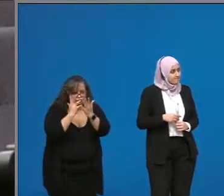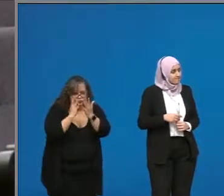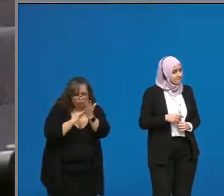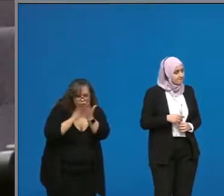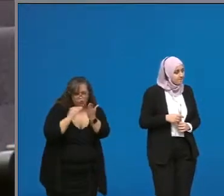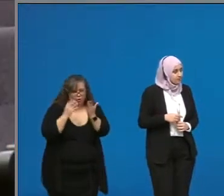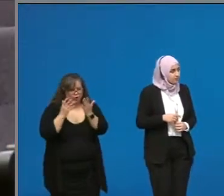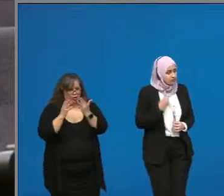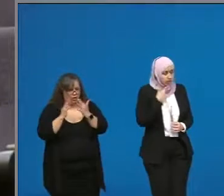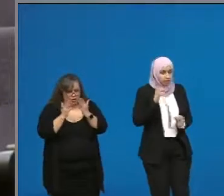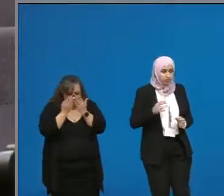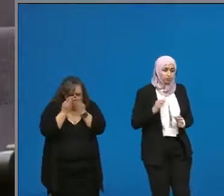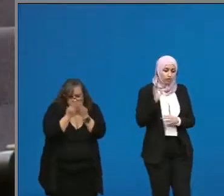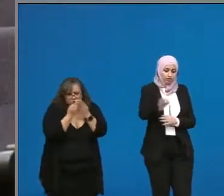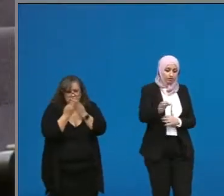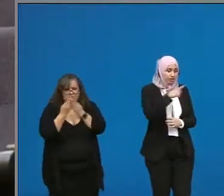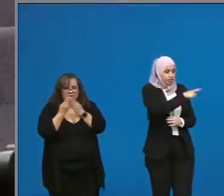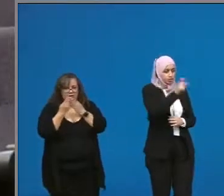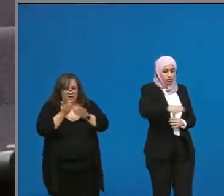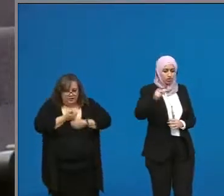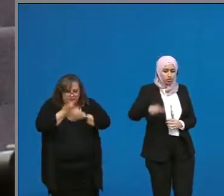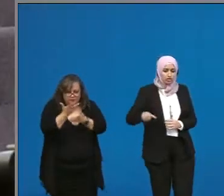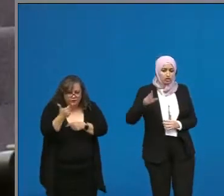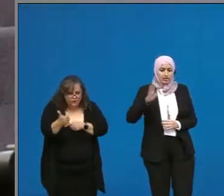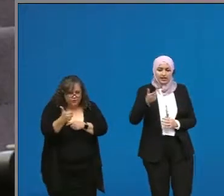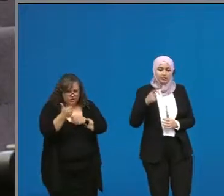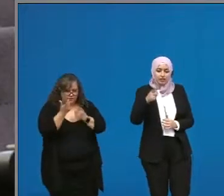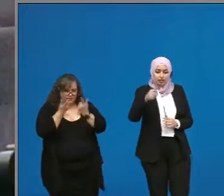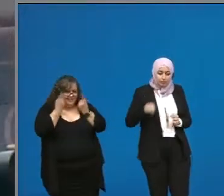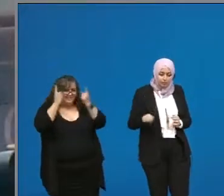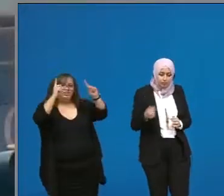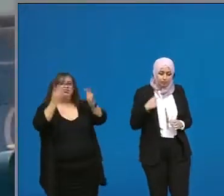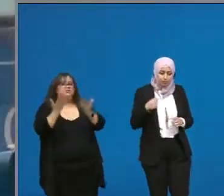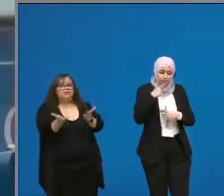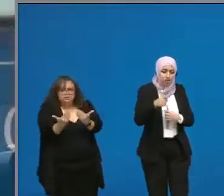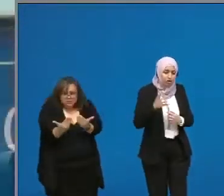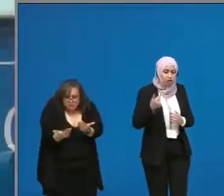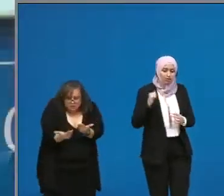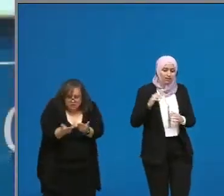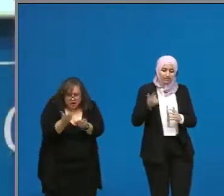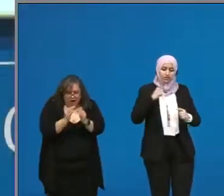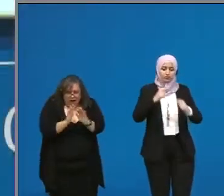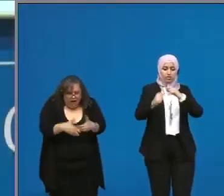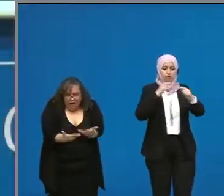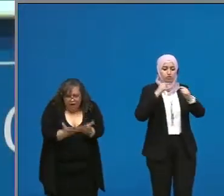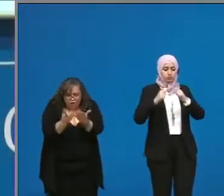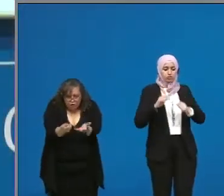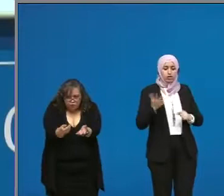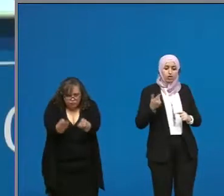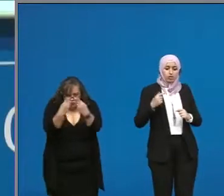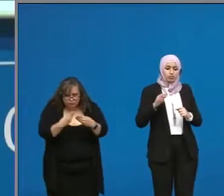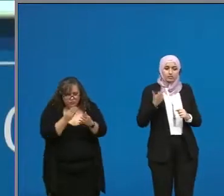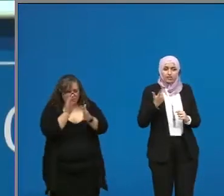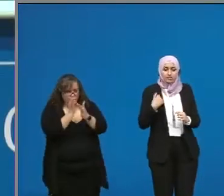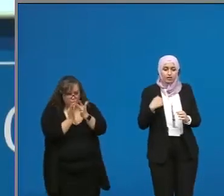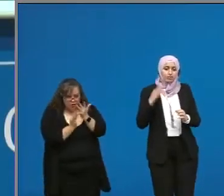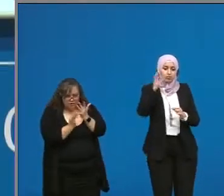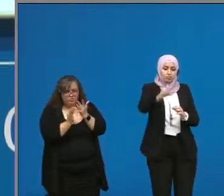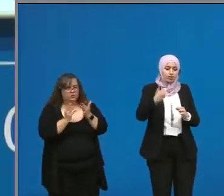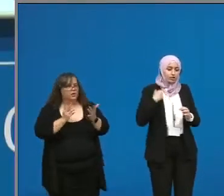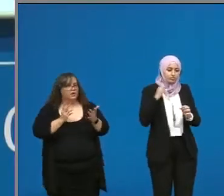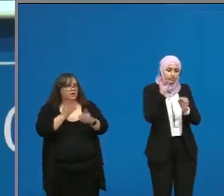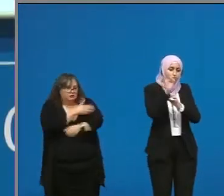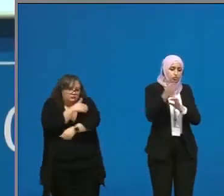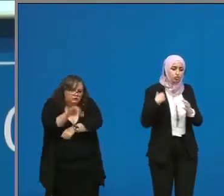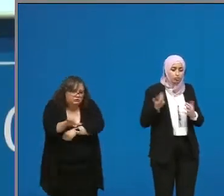tools they need to achieve their potential that we've all heard from. To provide student choice and voice should be and